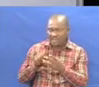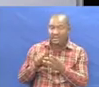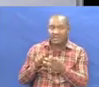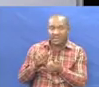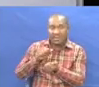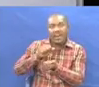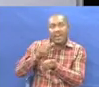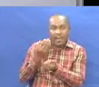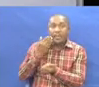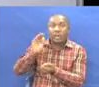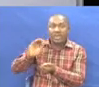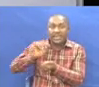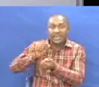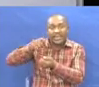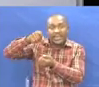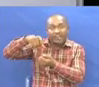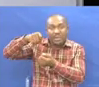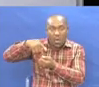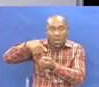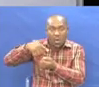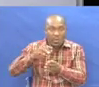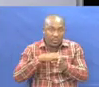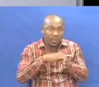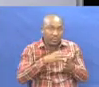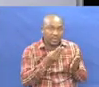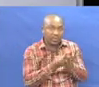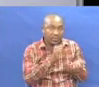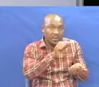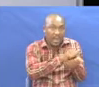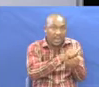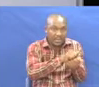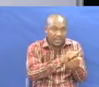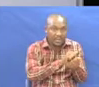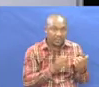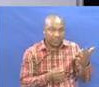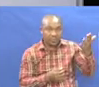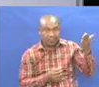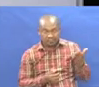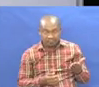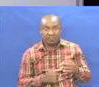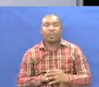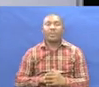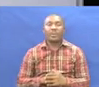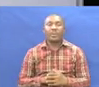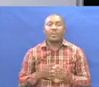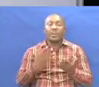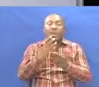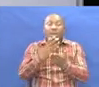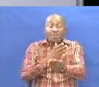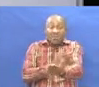apparatus that you're going to be using in the laboratory preparation of oxygen. Before